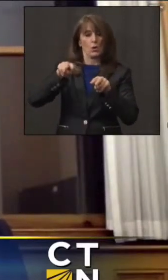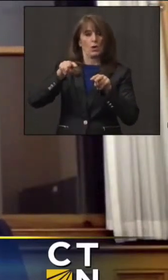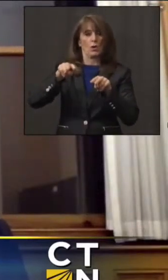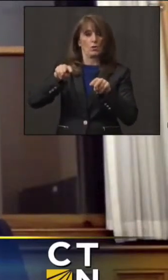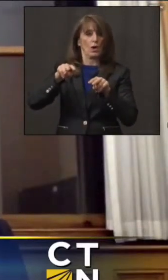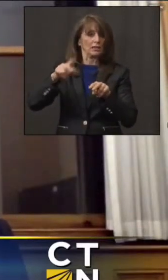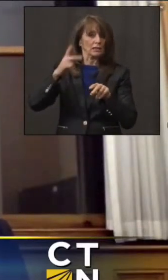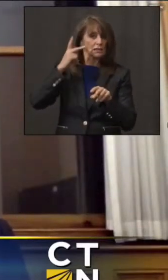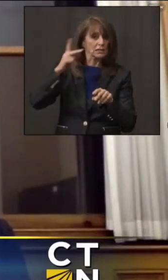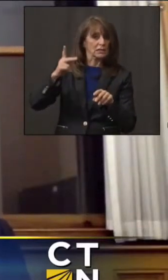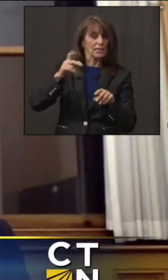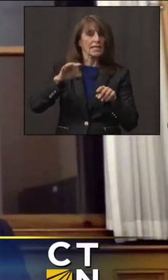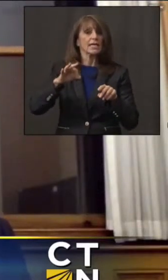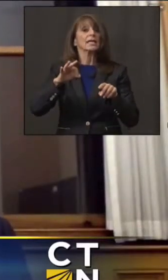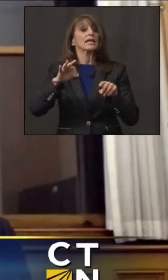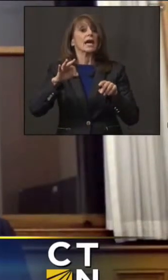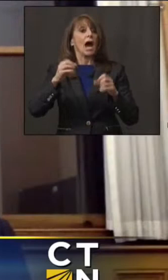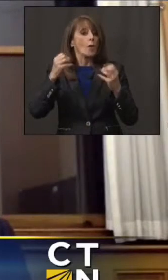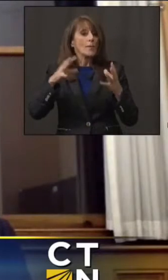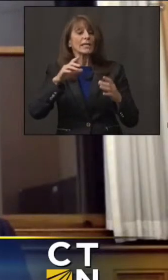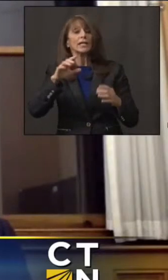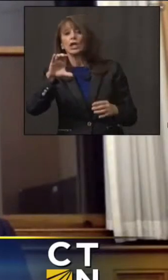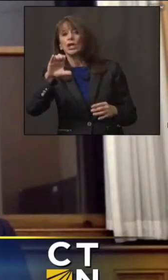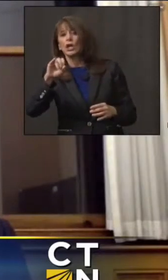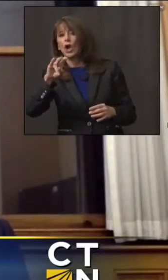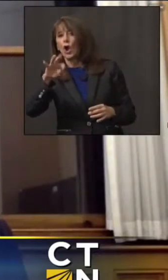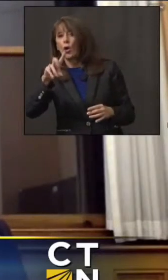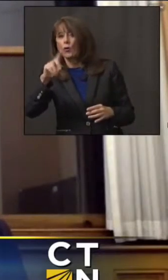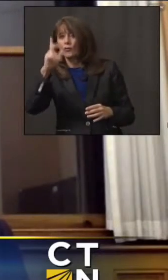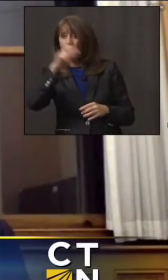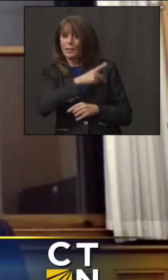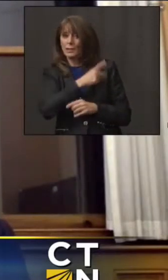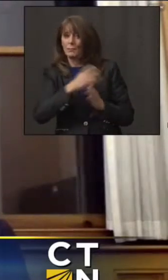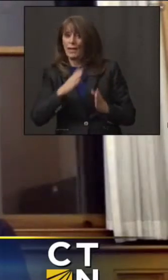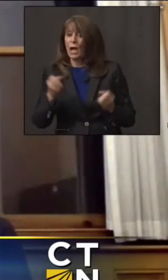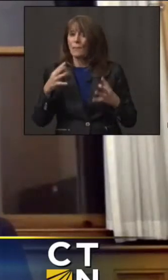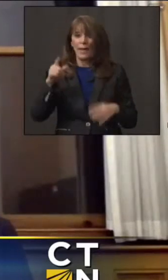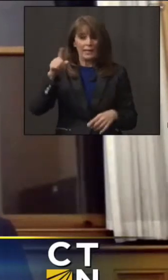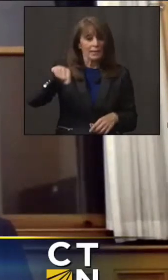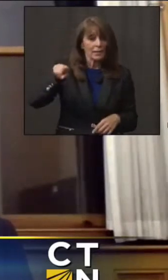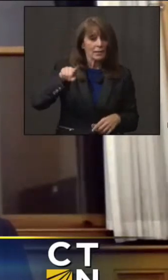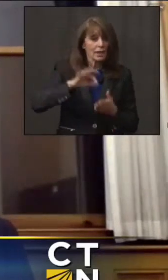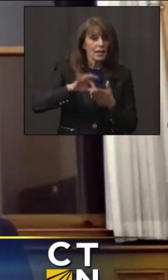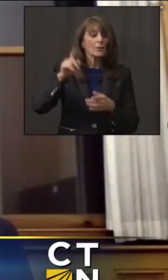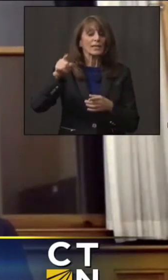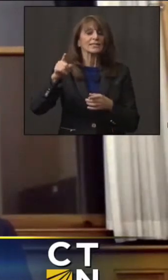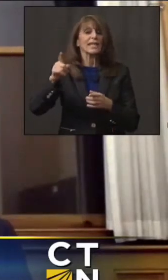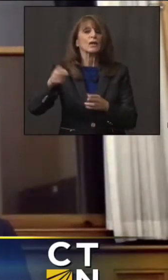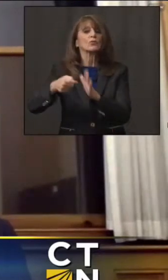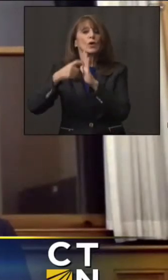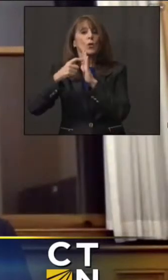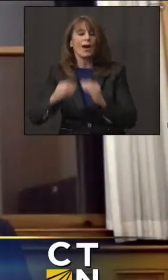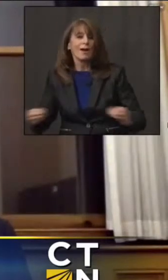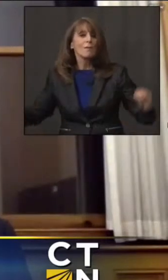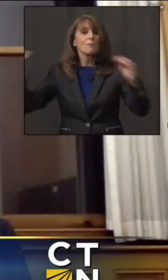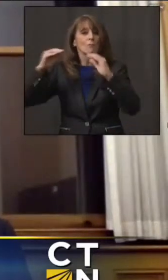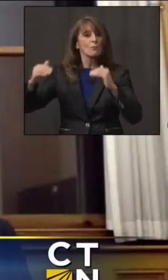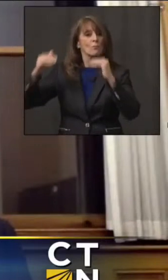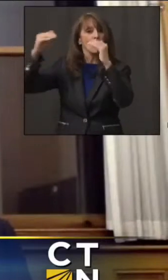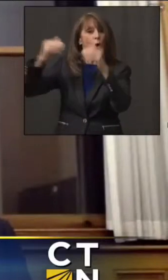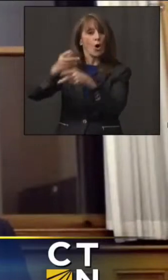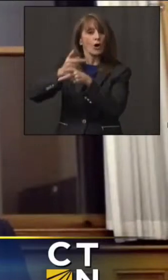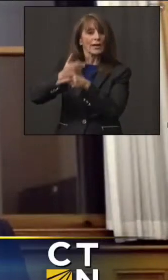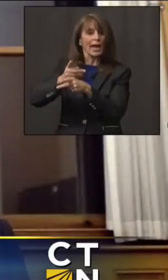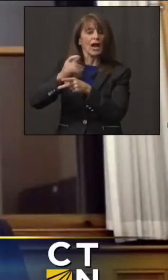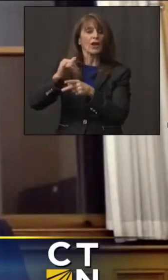percentage of those that are COVID patients because they do require oftentimes a very high level of care that really